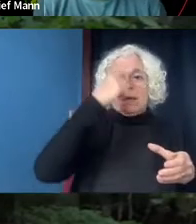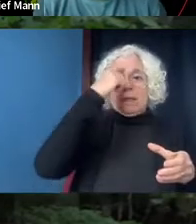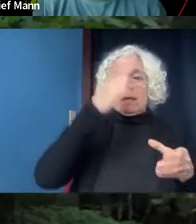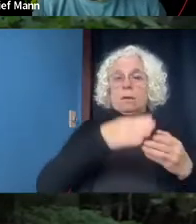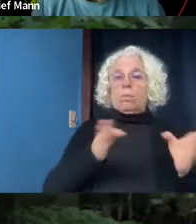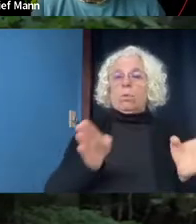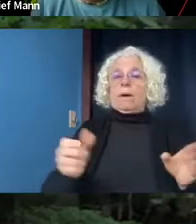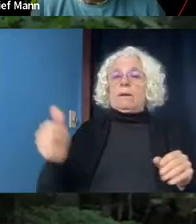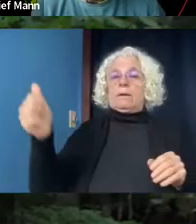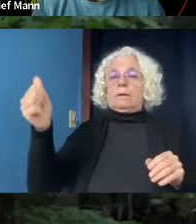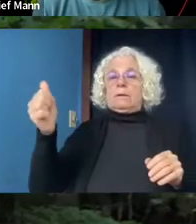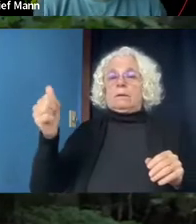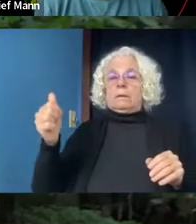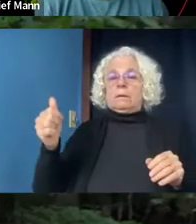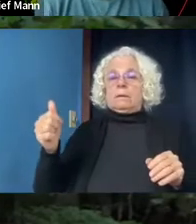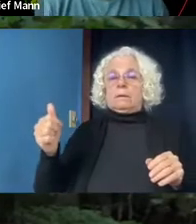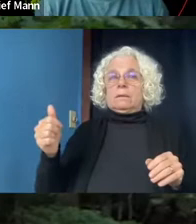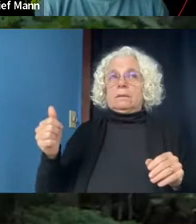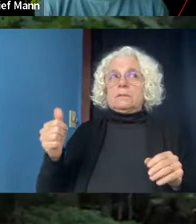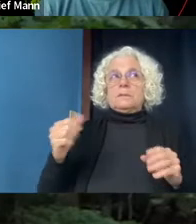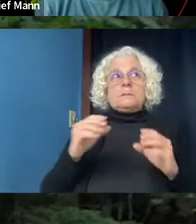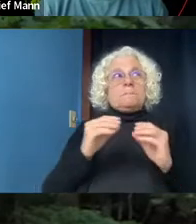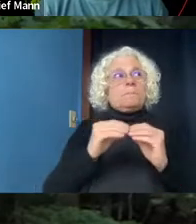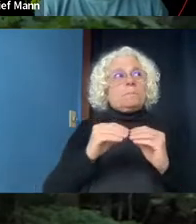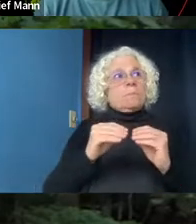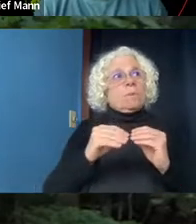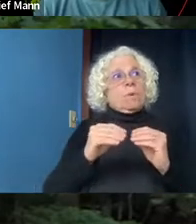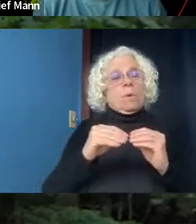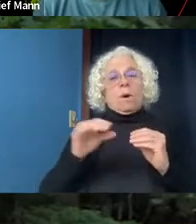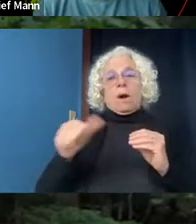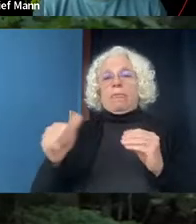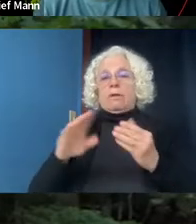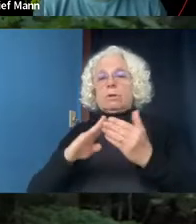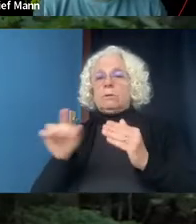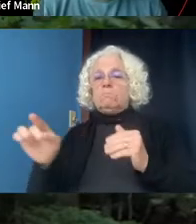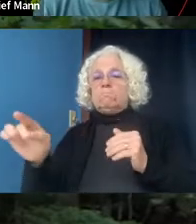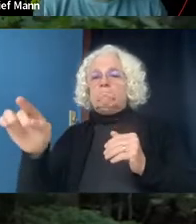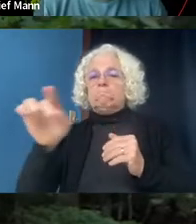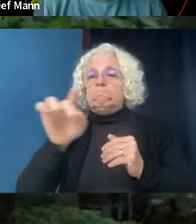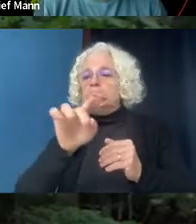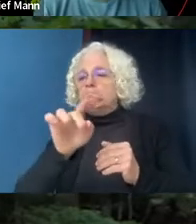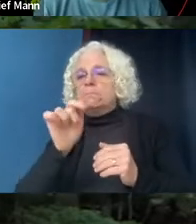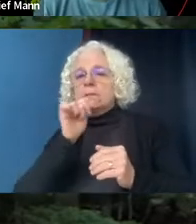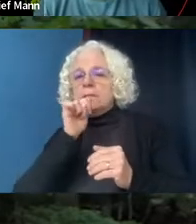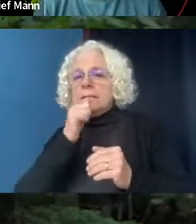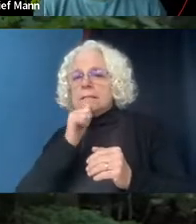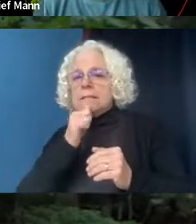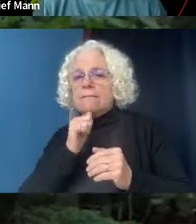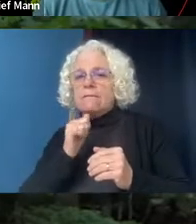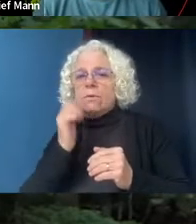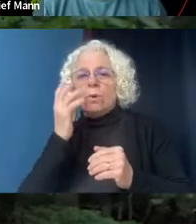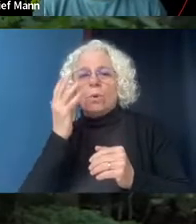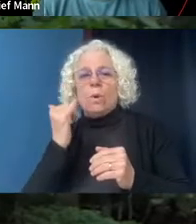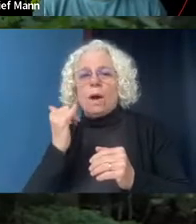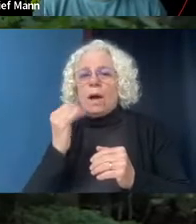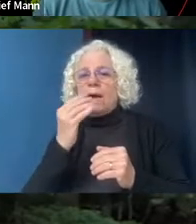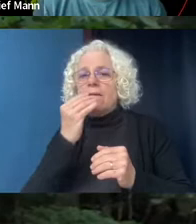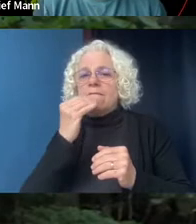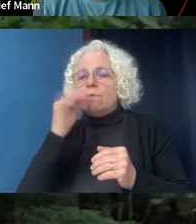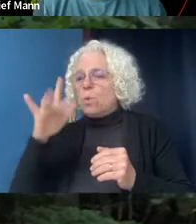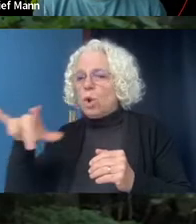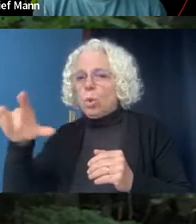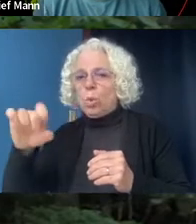for those communities who suffer as well in food deserts and lack of